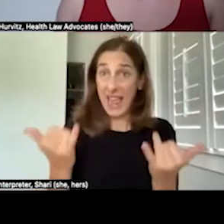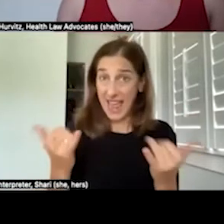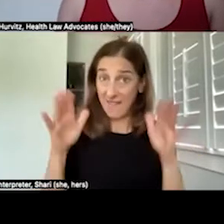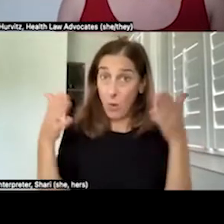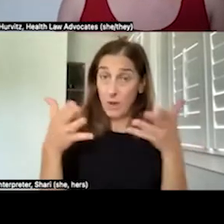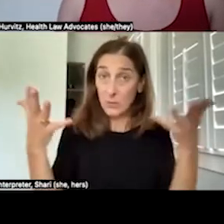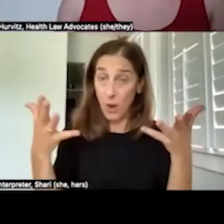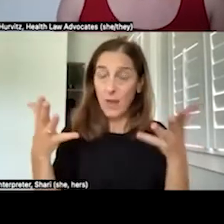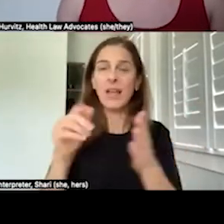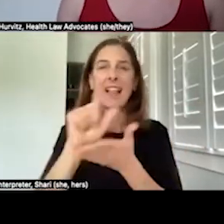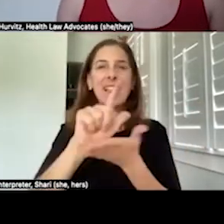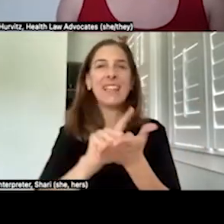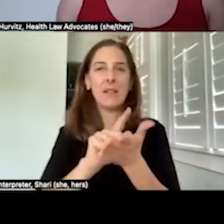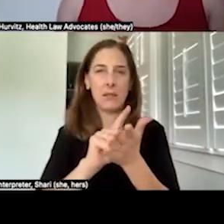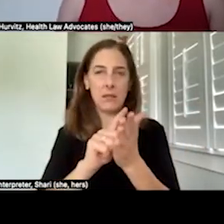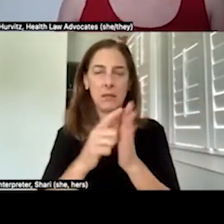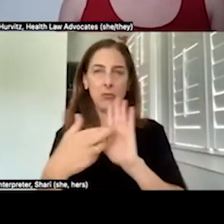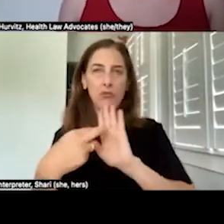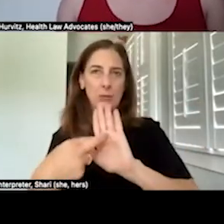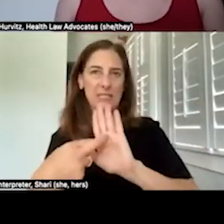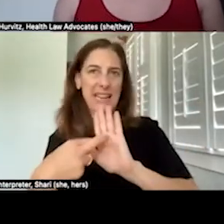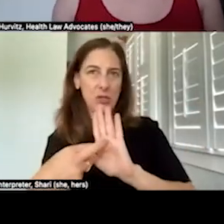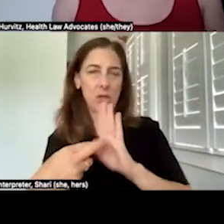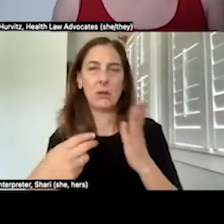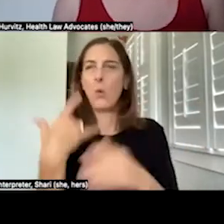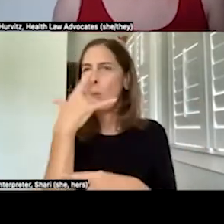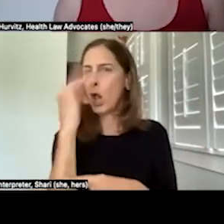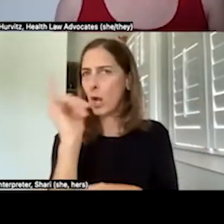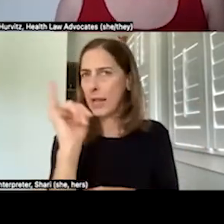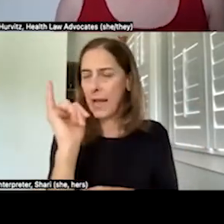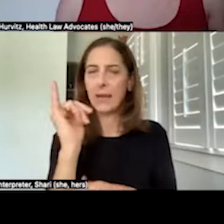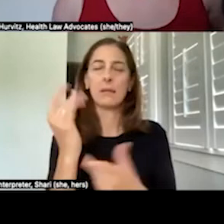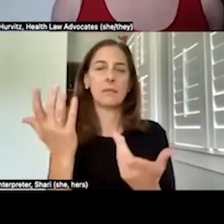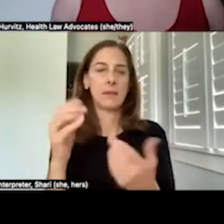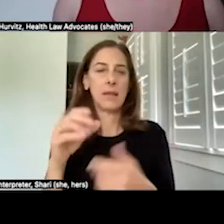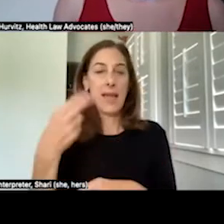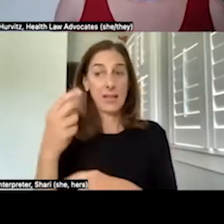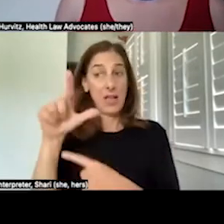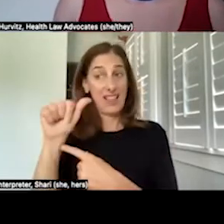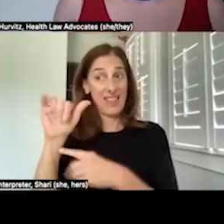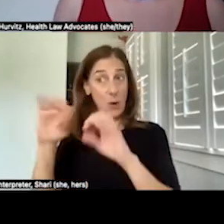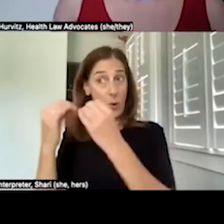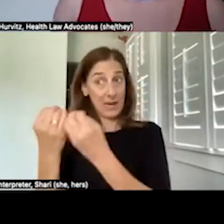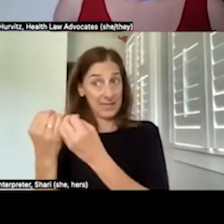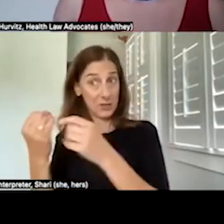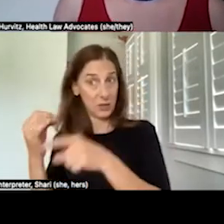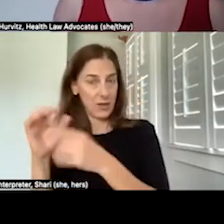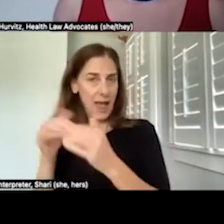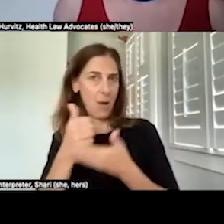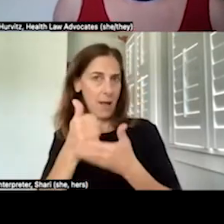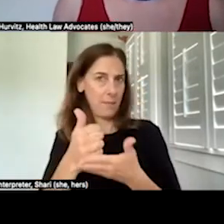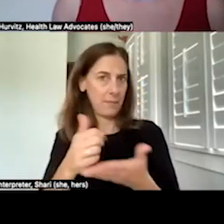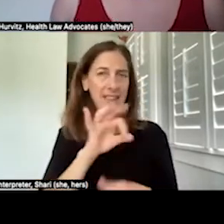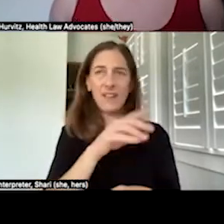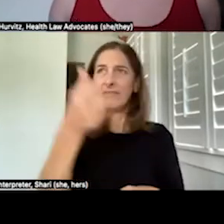a little bit more about what that looks like, how my organization can support folks who are having difficulty accessing gender